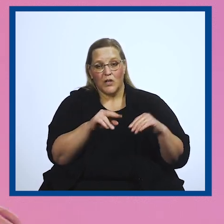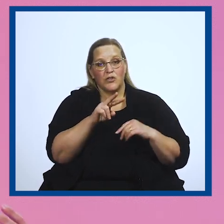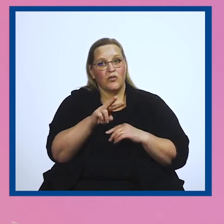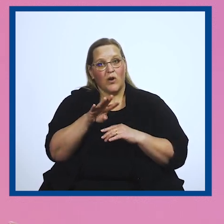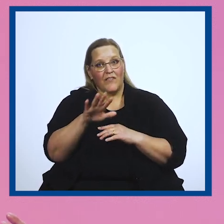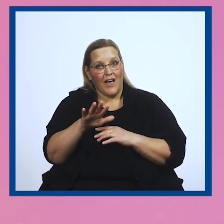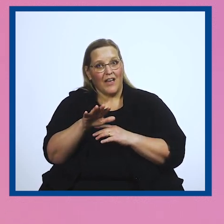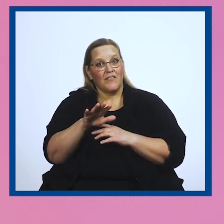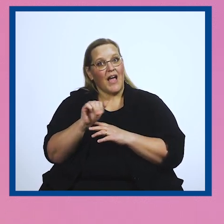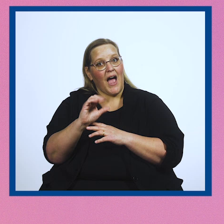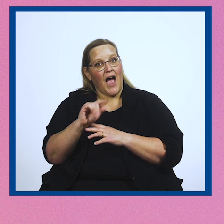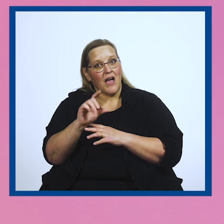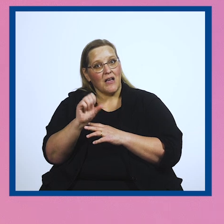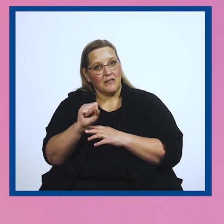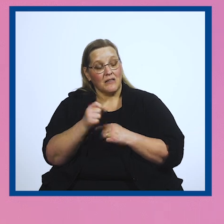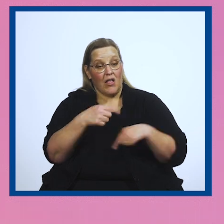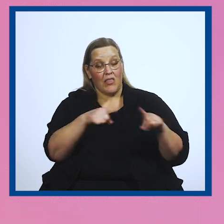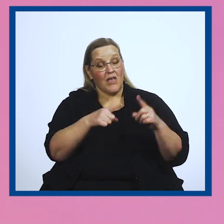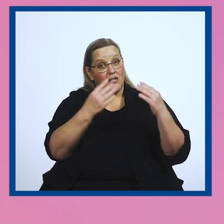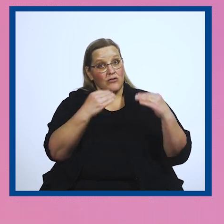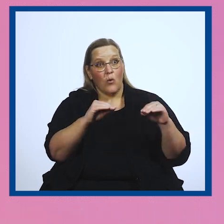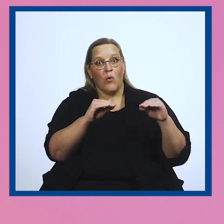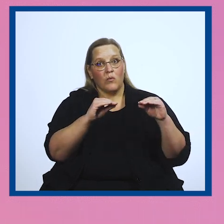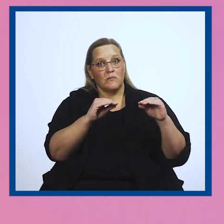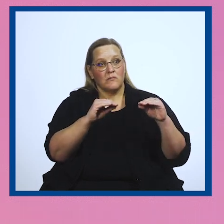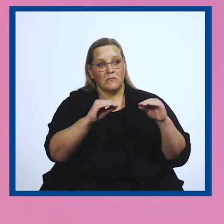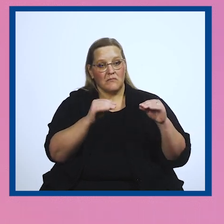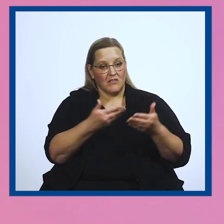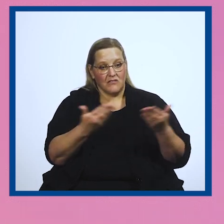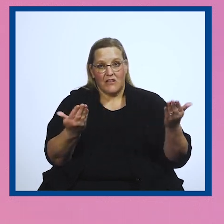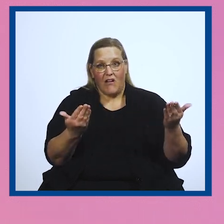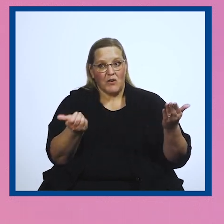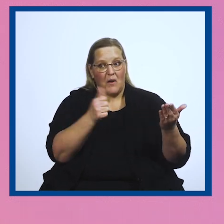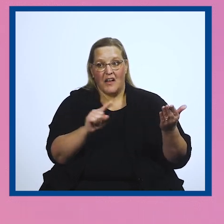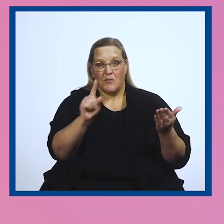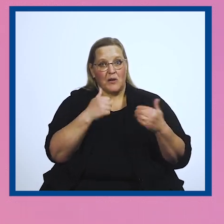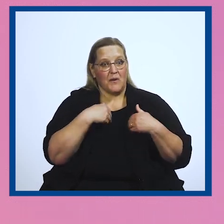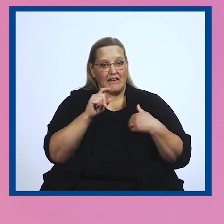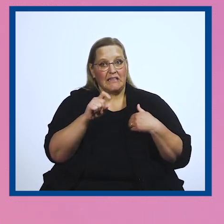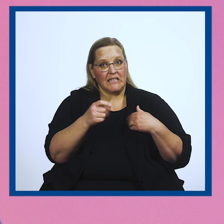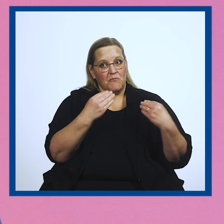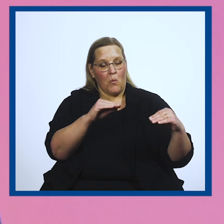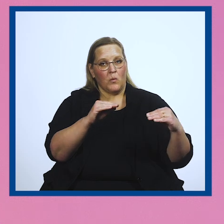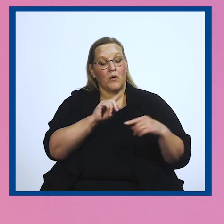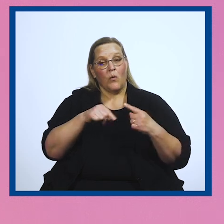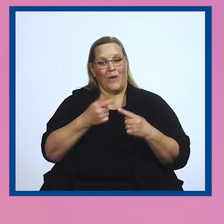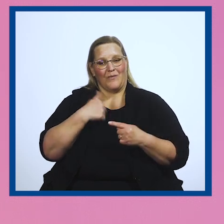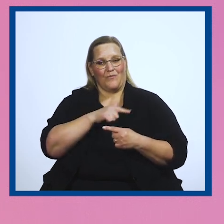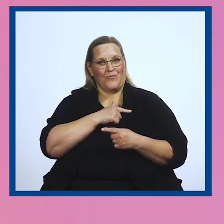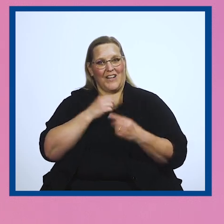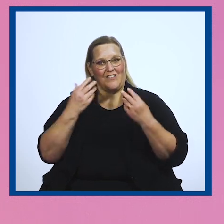he reports that they sold their property and possessions to give to anyone who had need. When we're freed from selfishness,